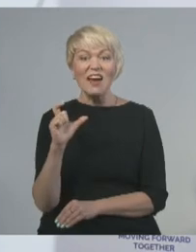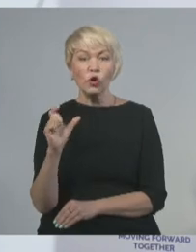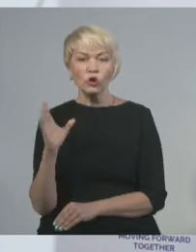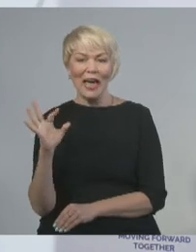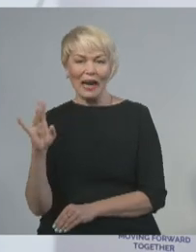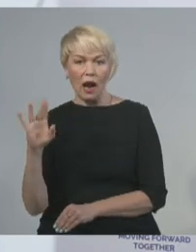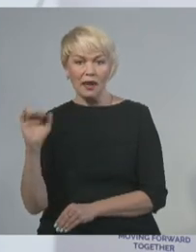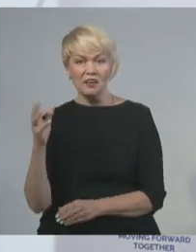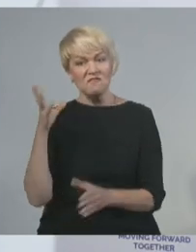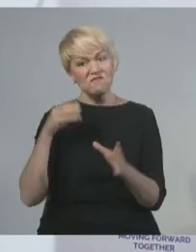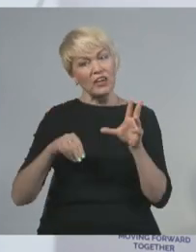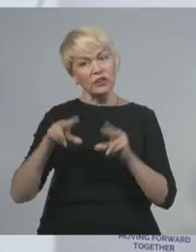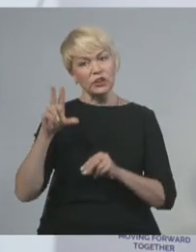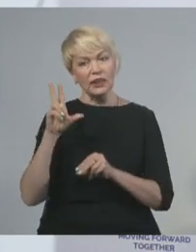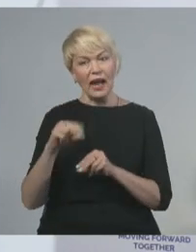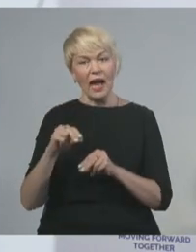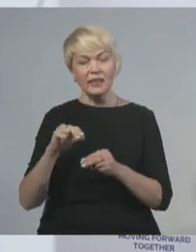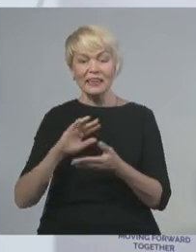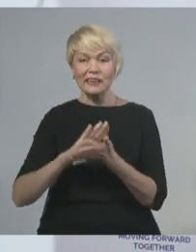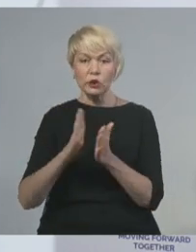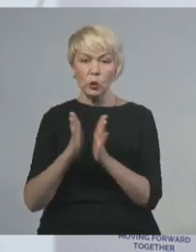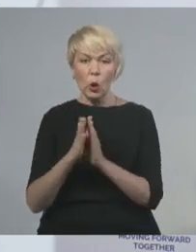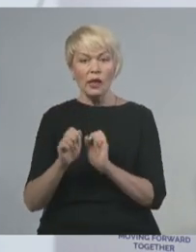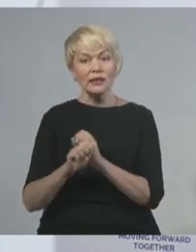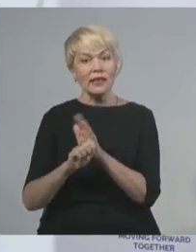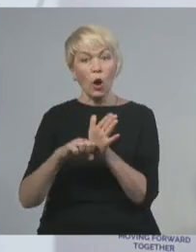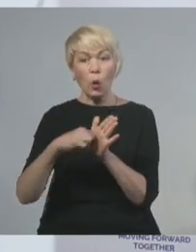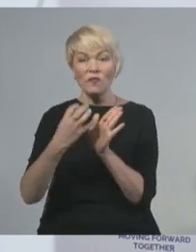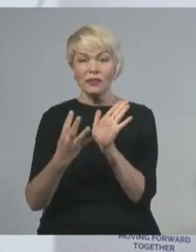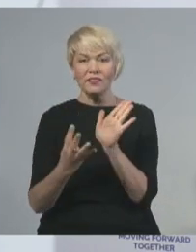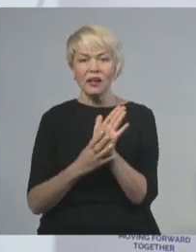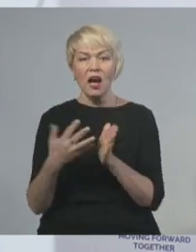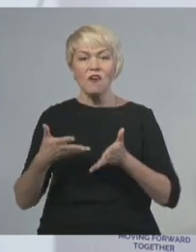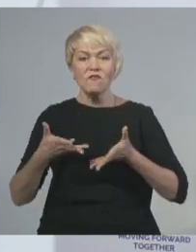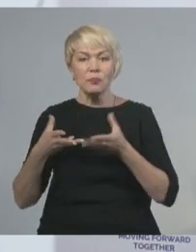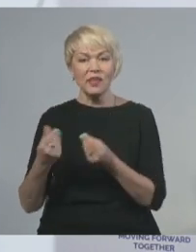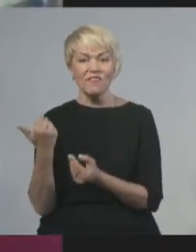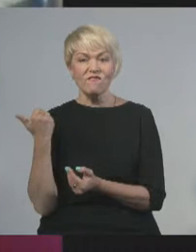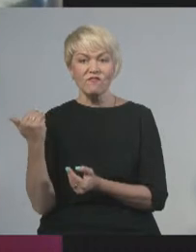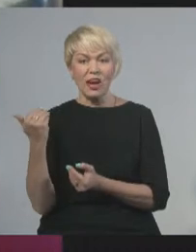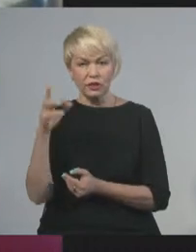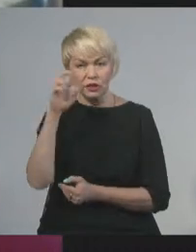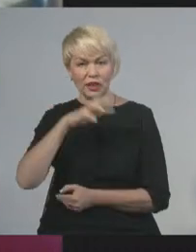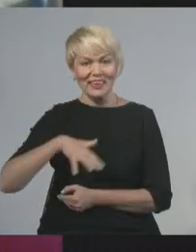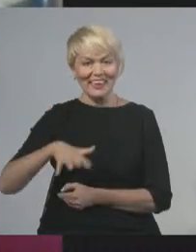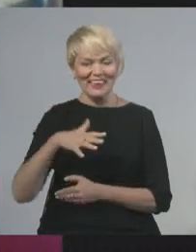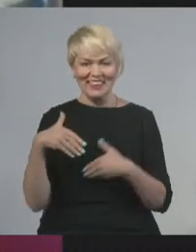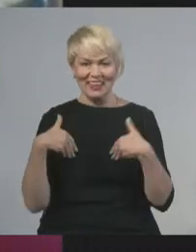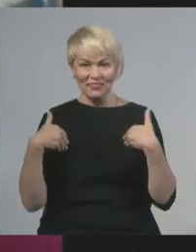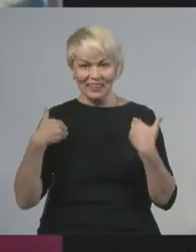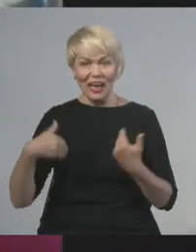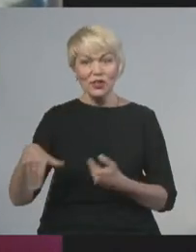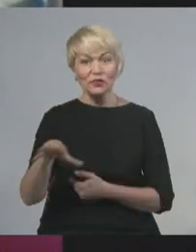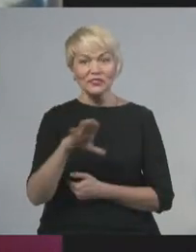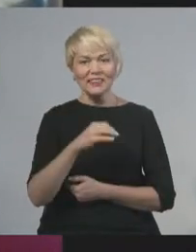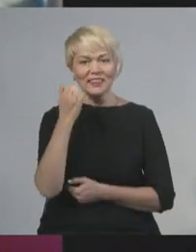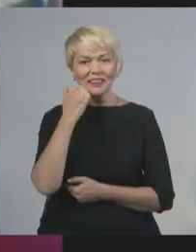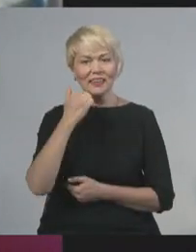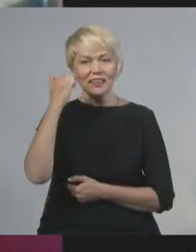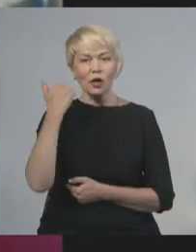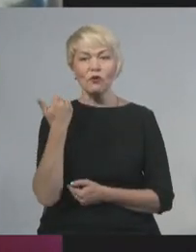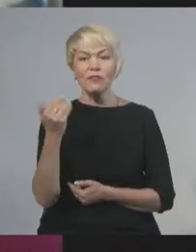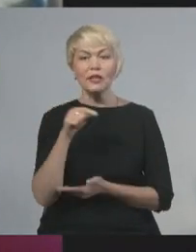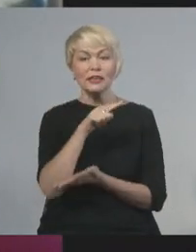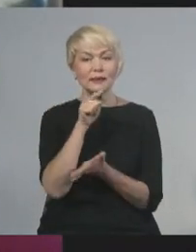with kovite 19 and its influence on media in your country yes hello everybody um thank you for this question